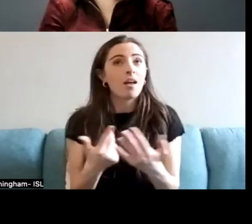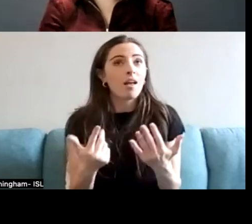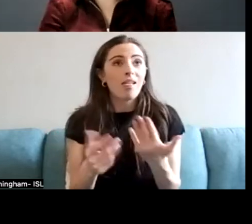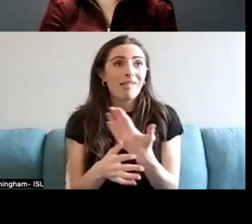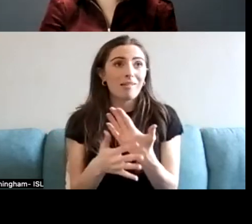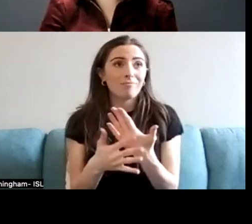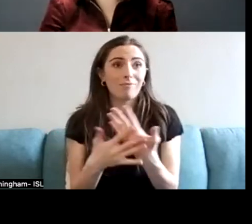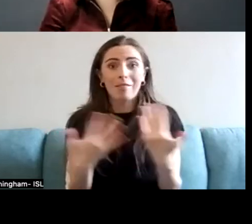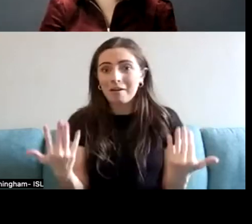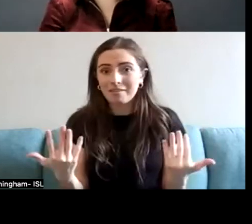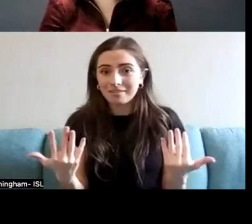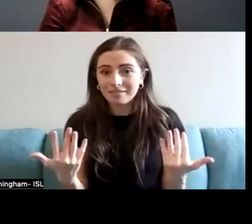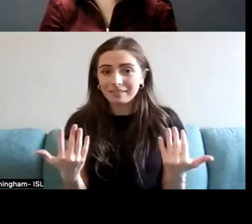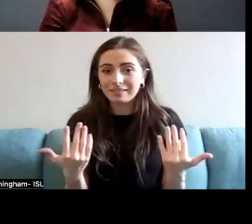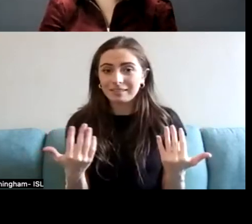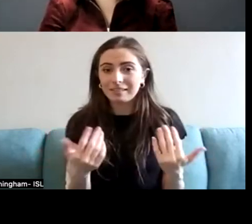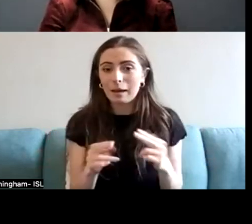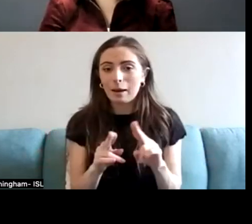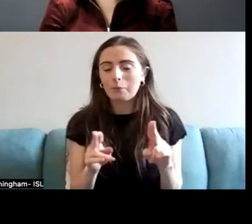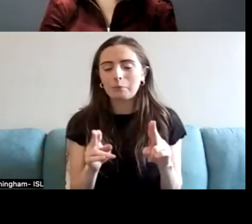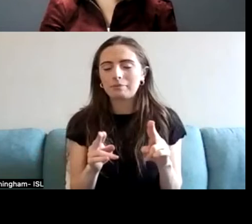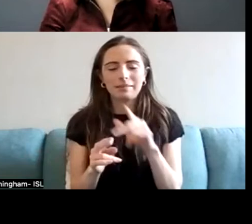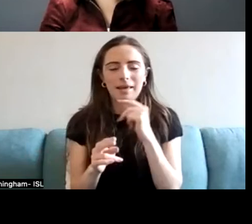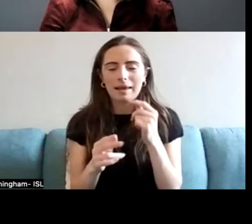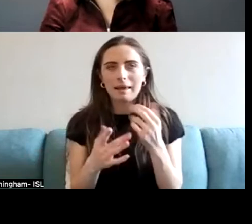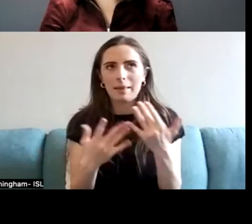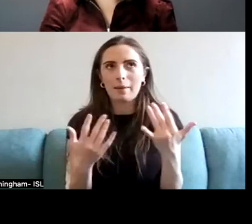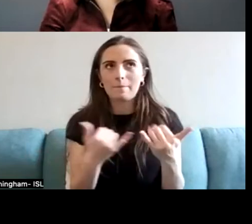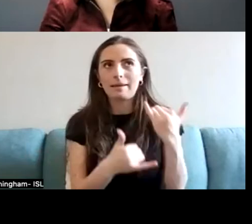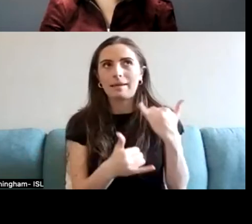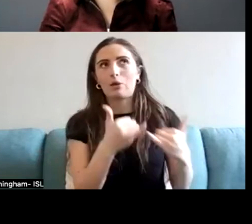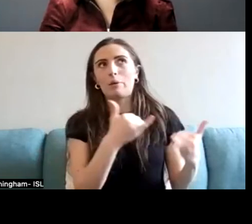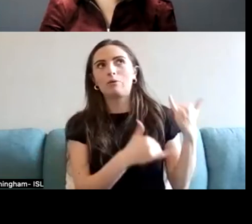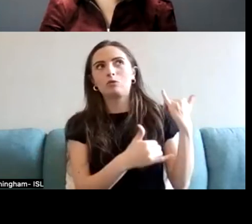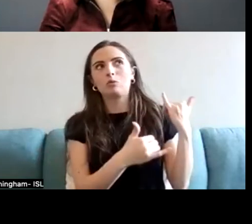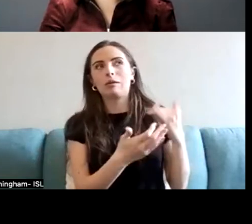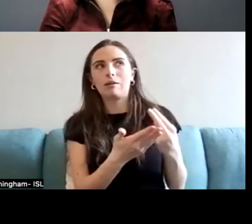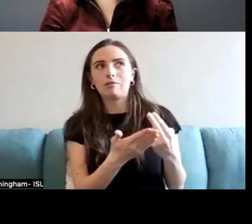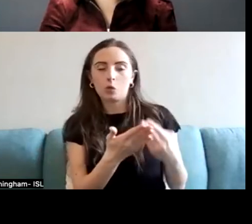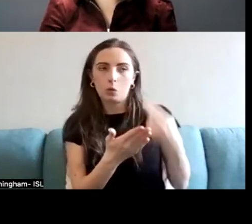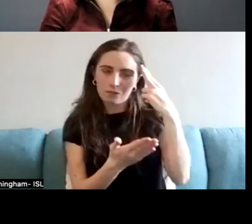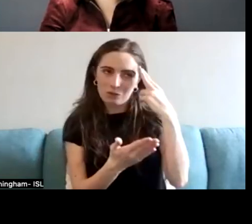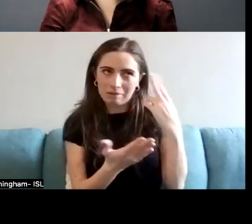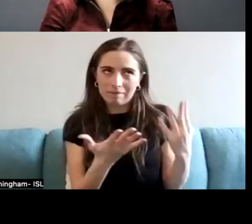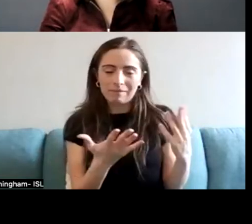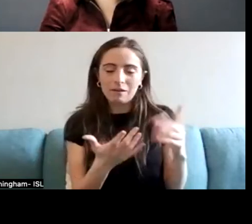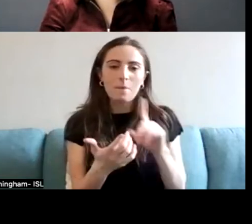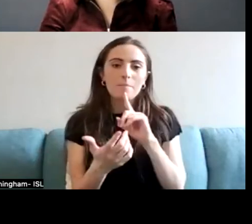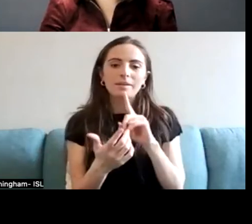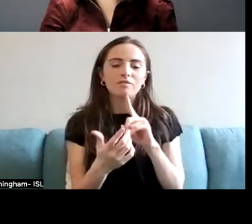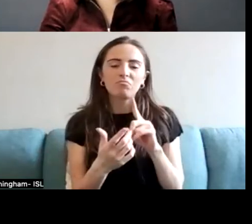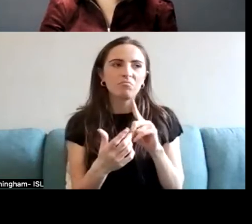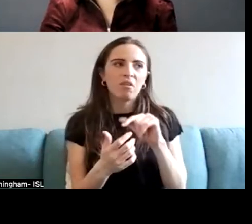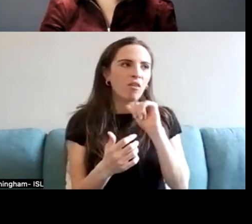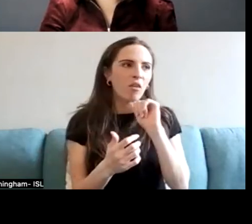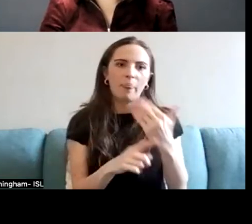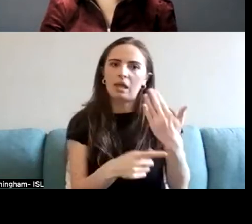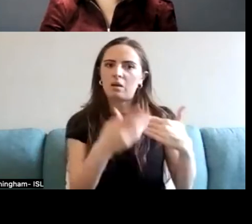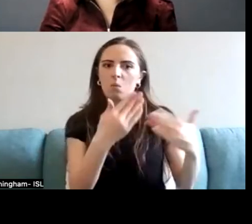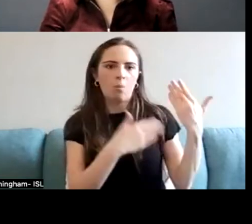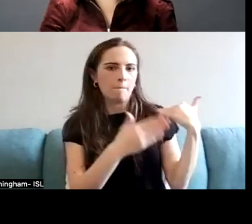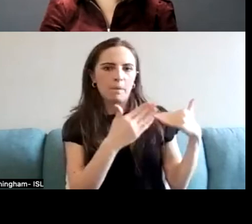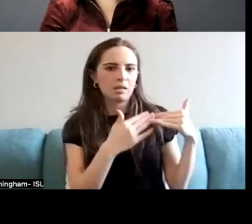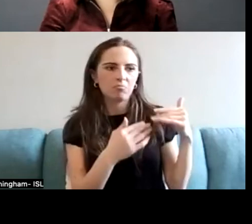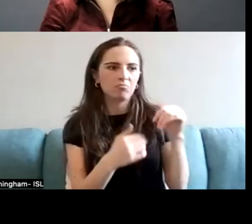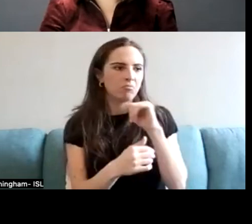mean, I'm not going to say how many years ago it was that I was in design school, but none of this stuff was discussed back in those